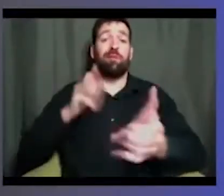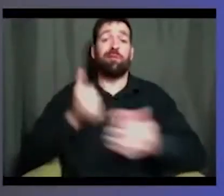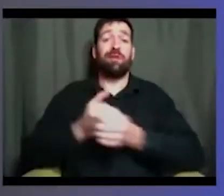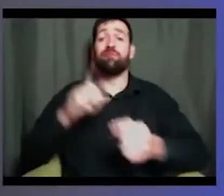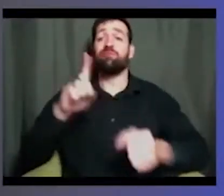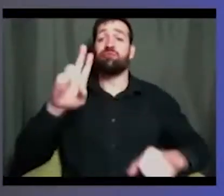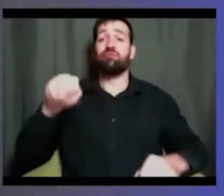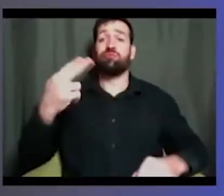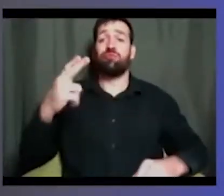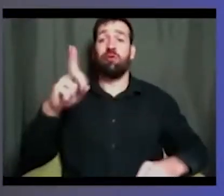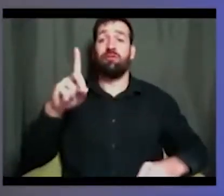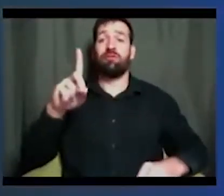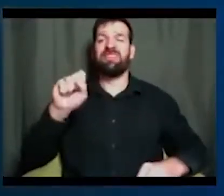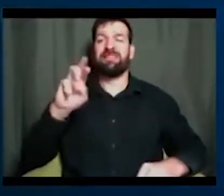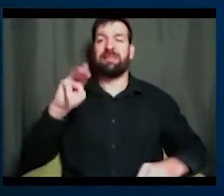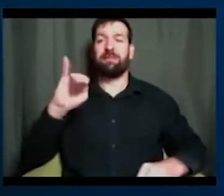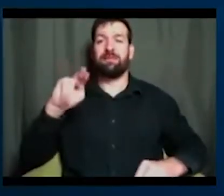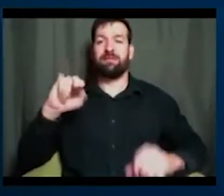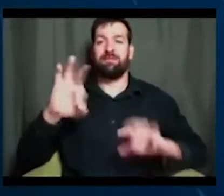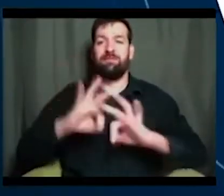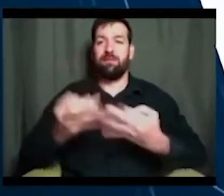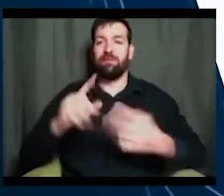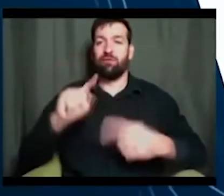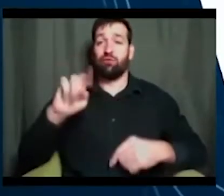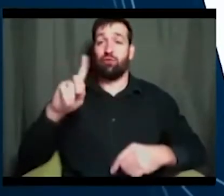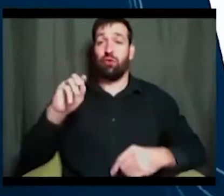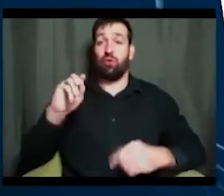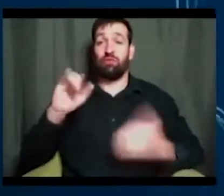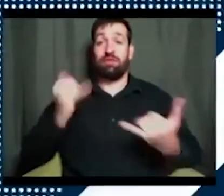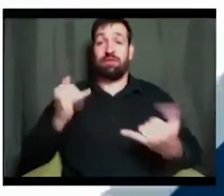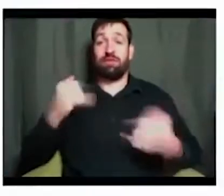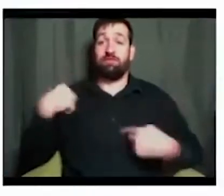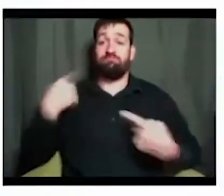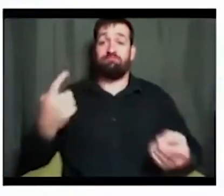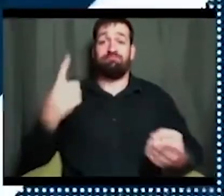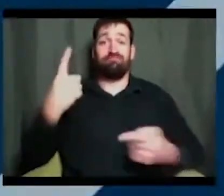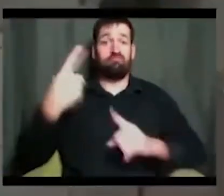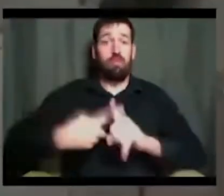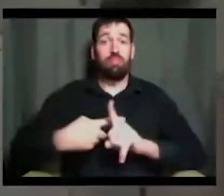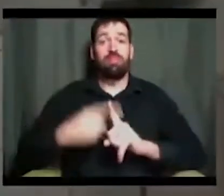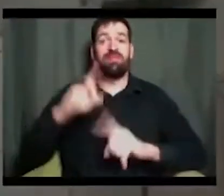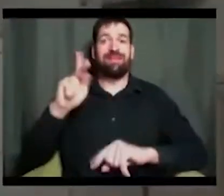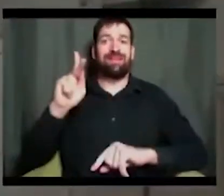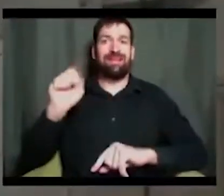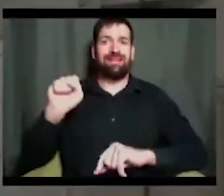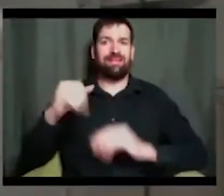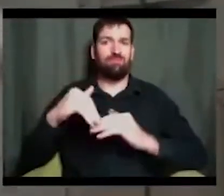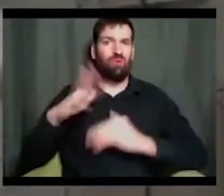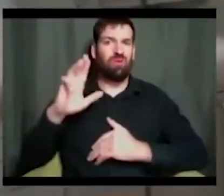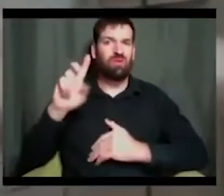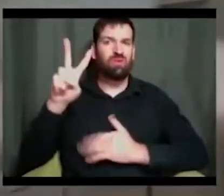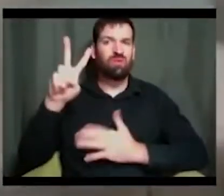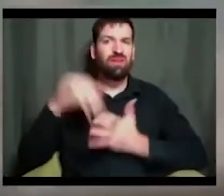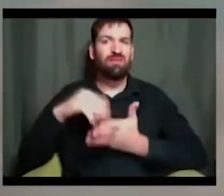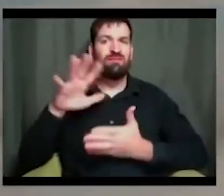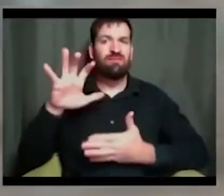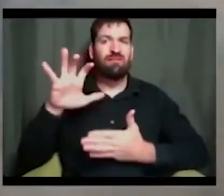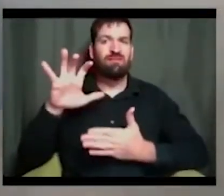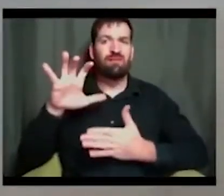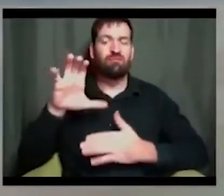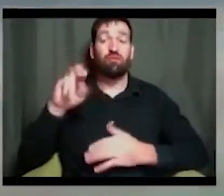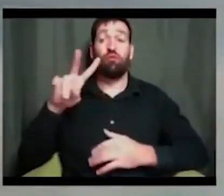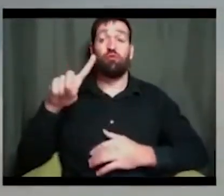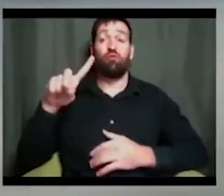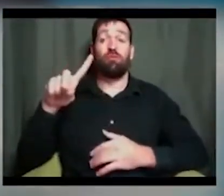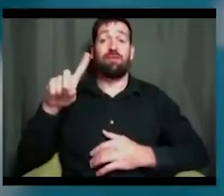Broadcast Studio. Coming up today, so far this month, the state of Kansas reported more than 2,500 COVID cases in children,